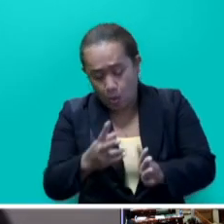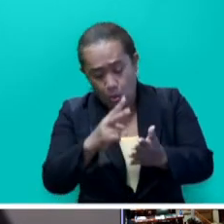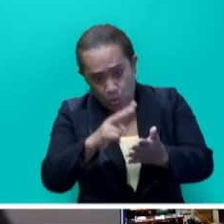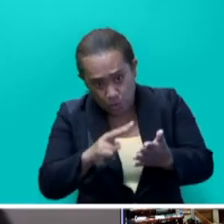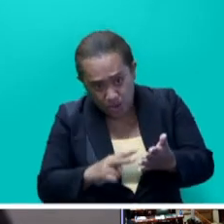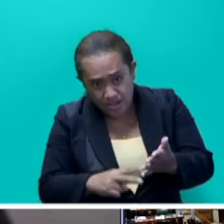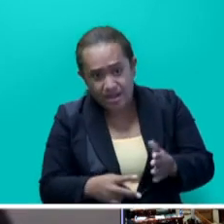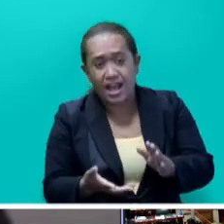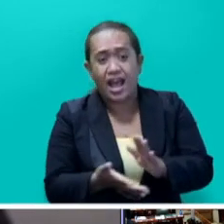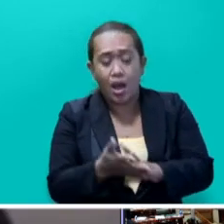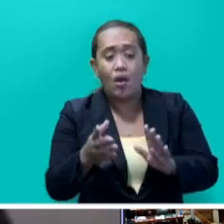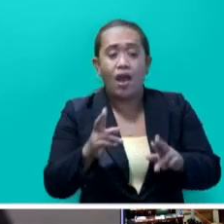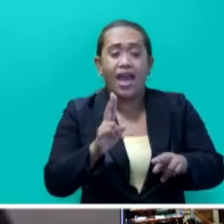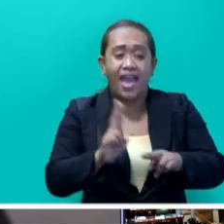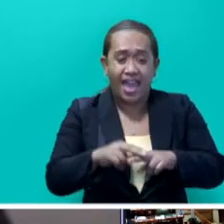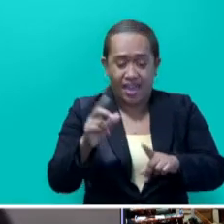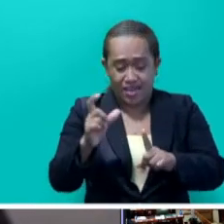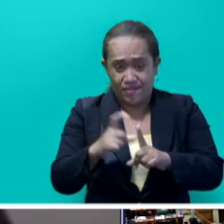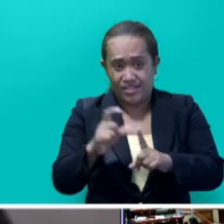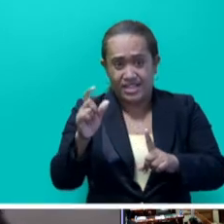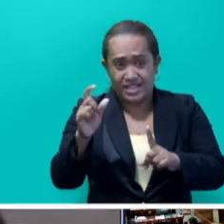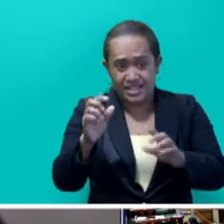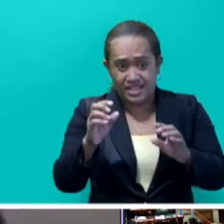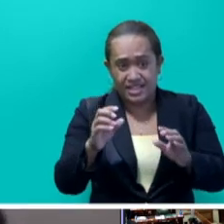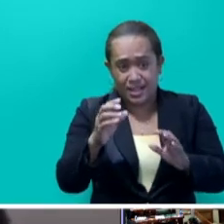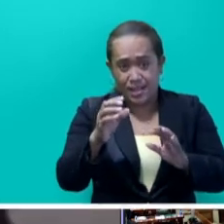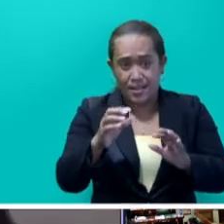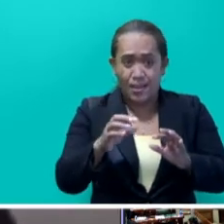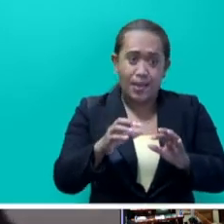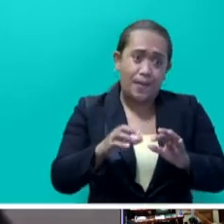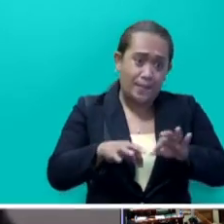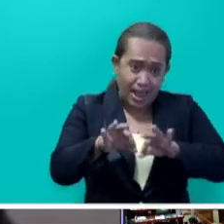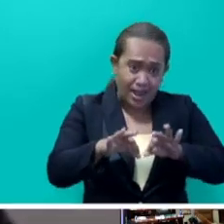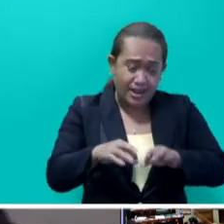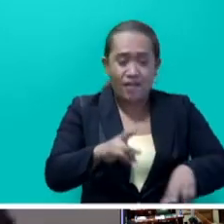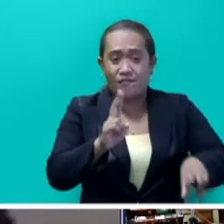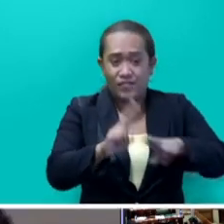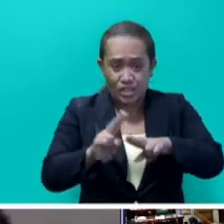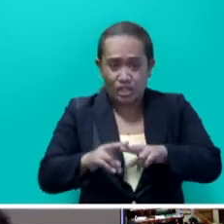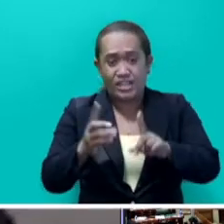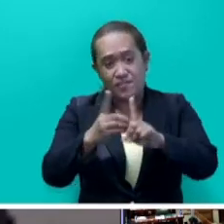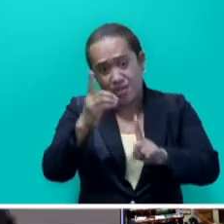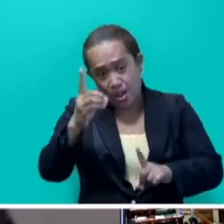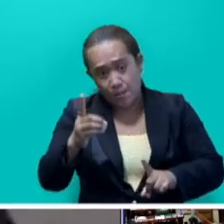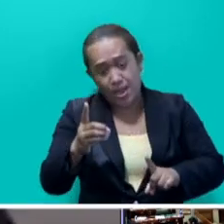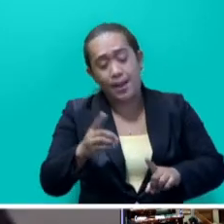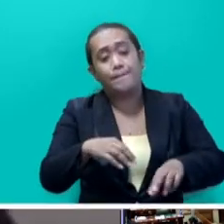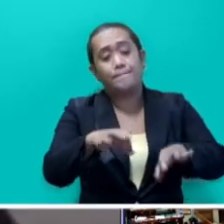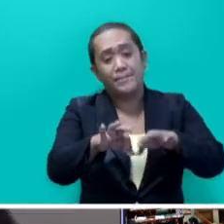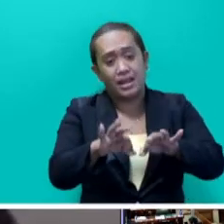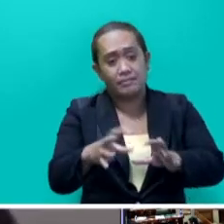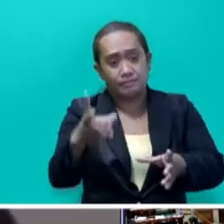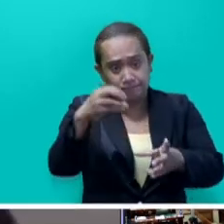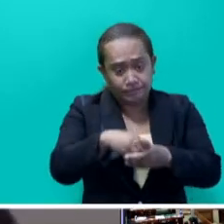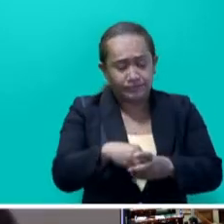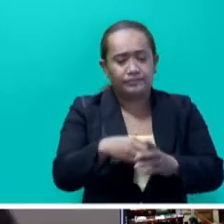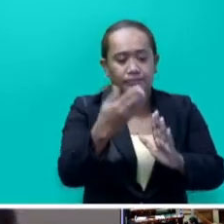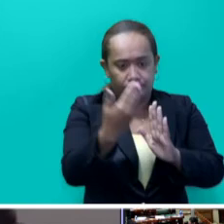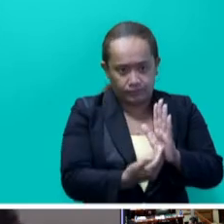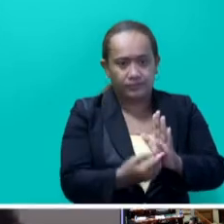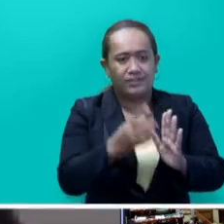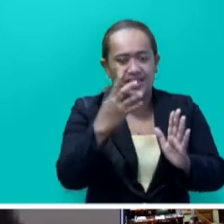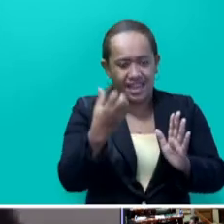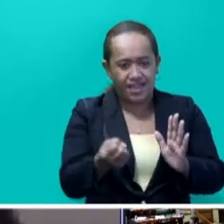Fiji's development plans, the 20-year development plans, they would see that all of these things that are being done currently are part of our national development plans.